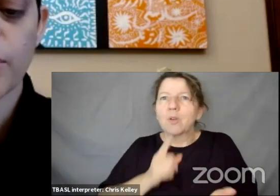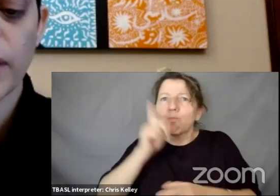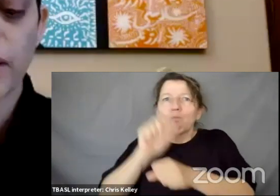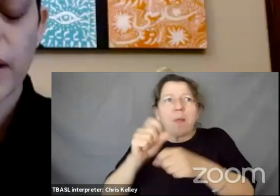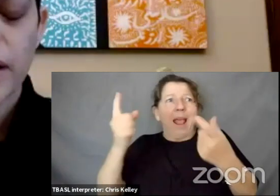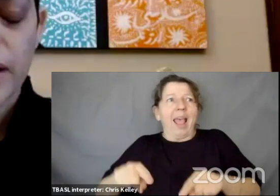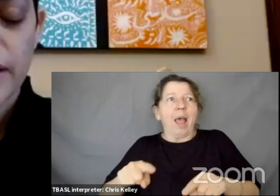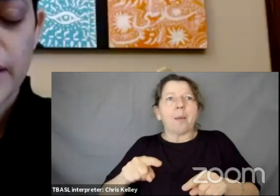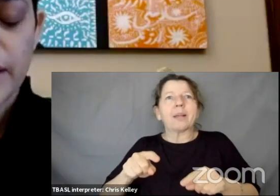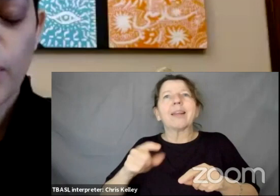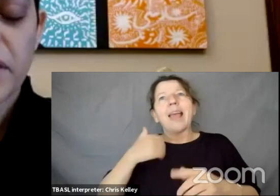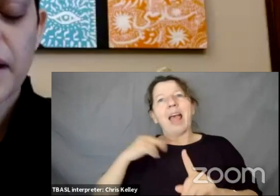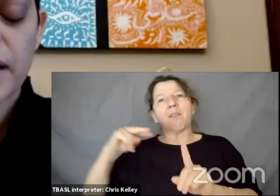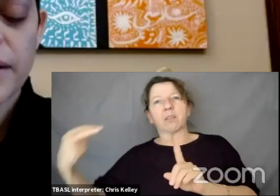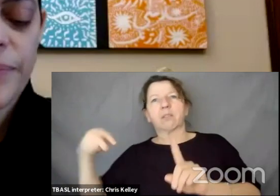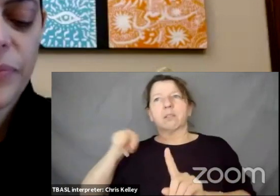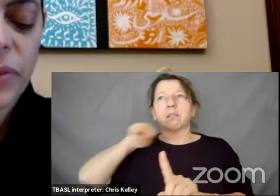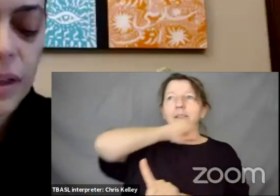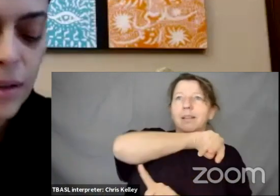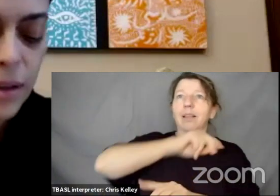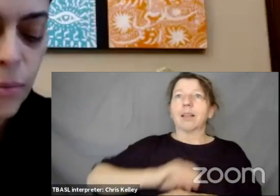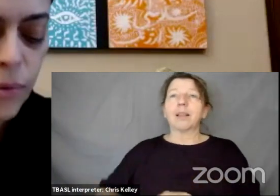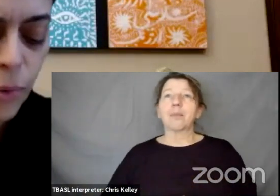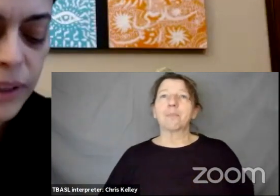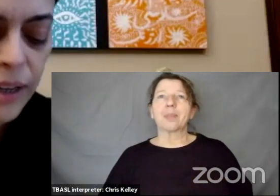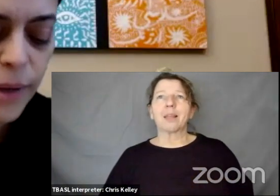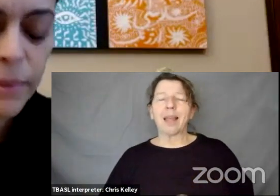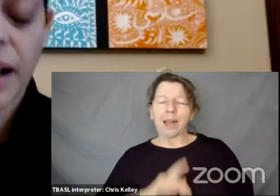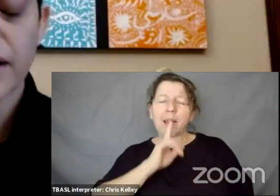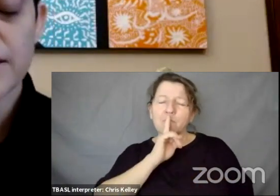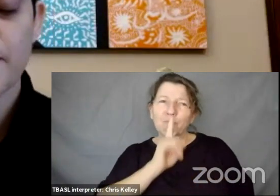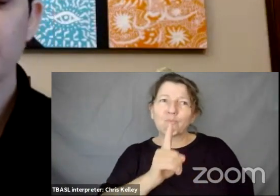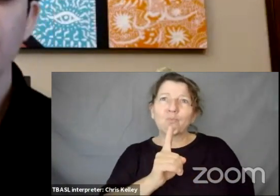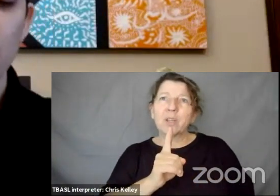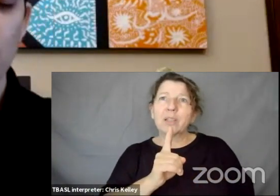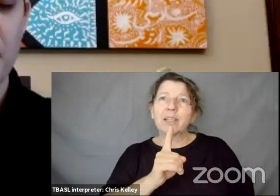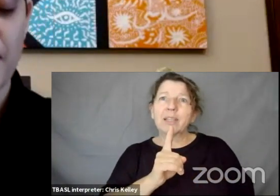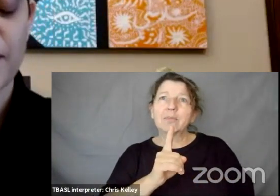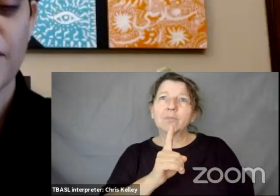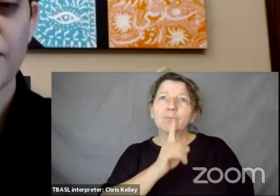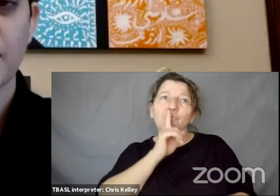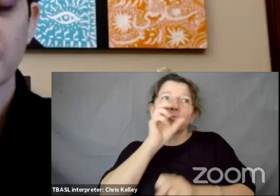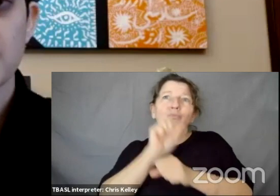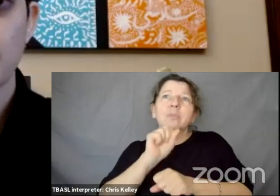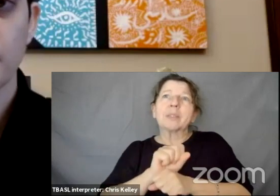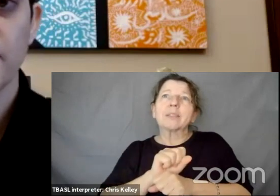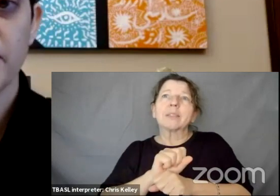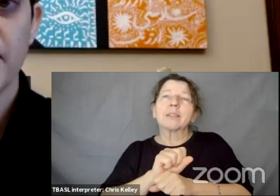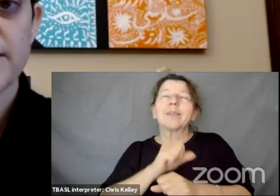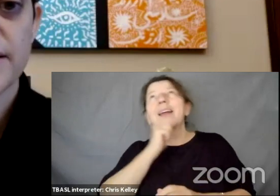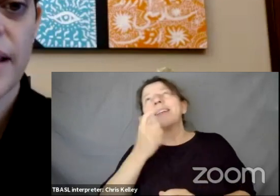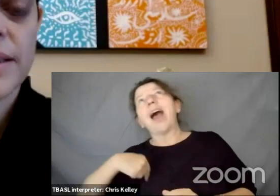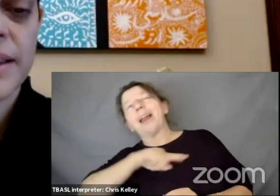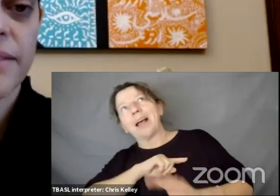know, we think, well, not maybe not us, but many people think of September